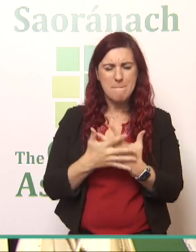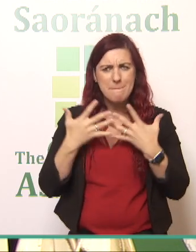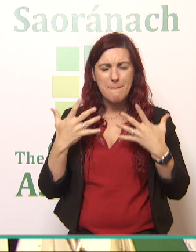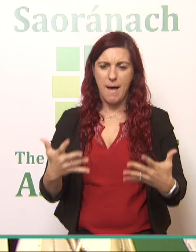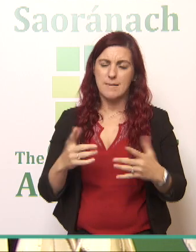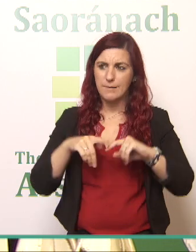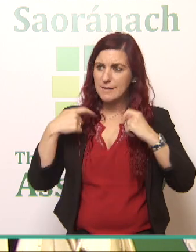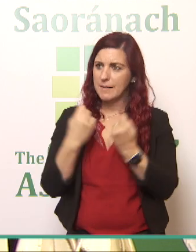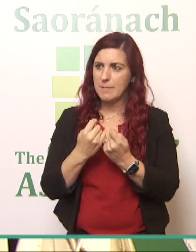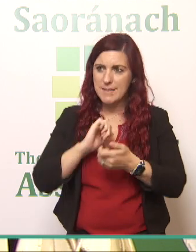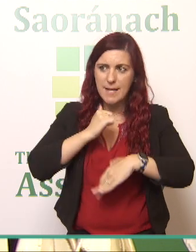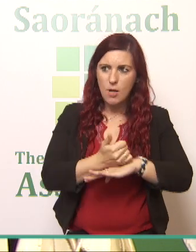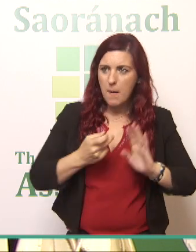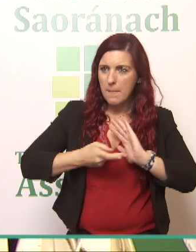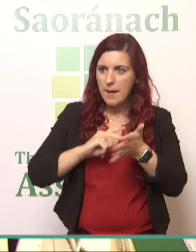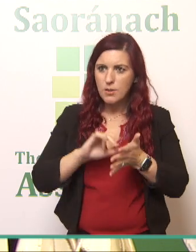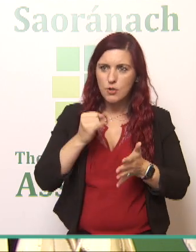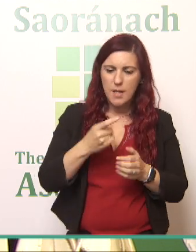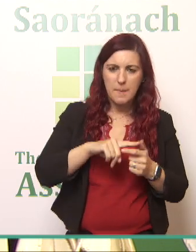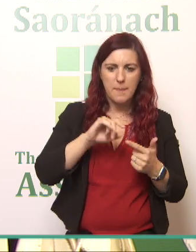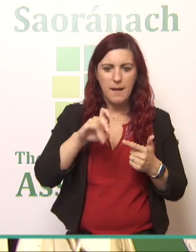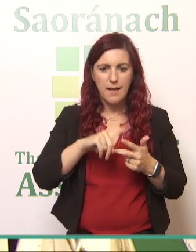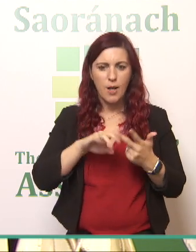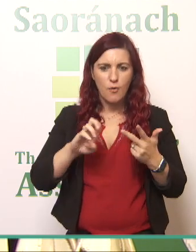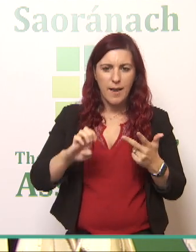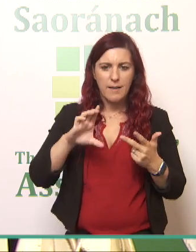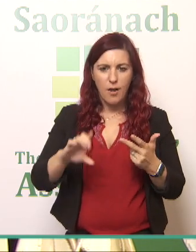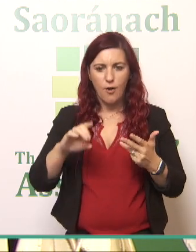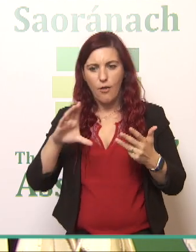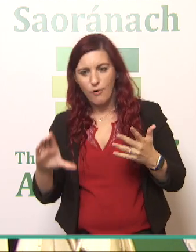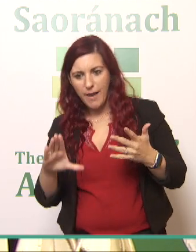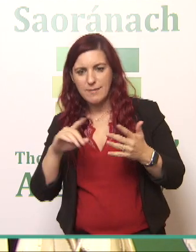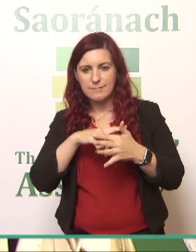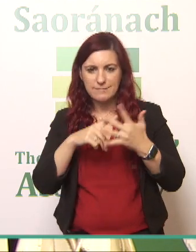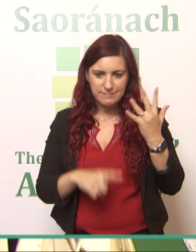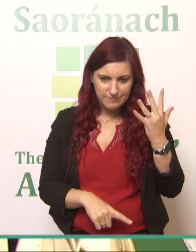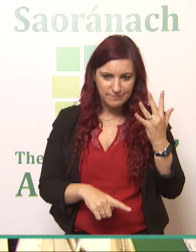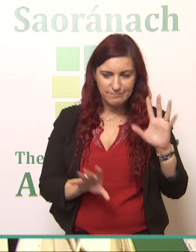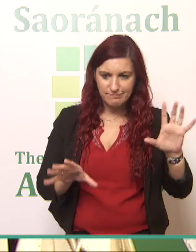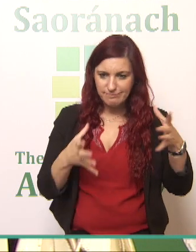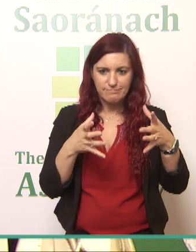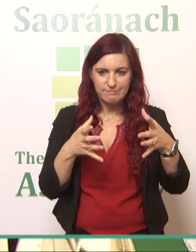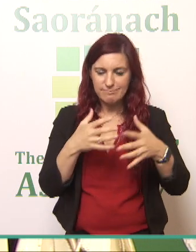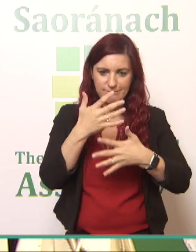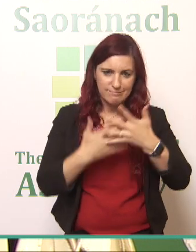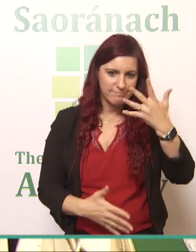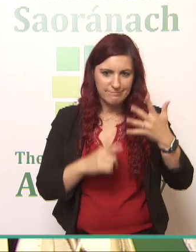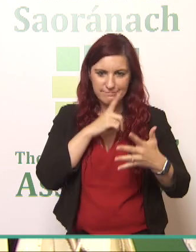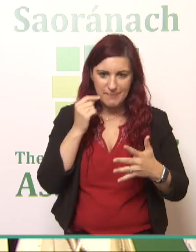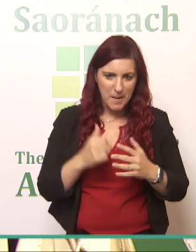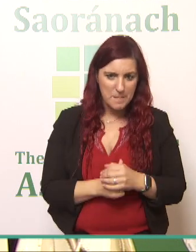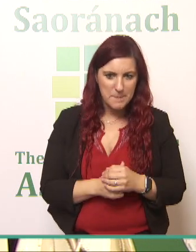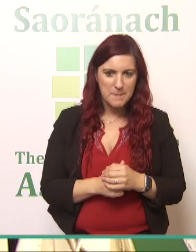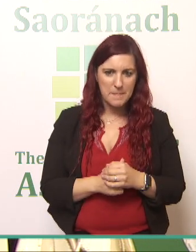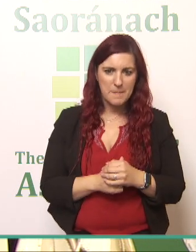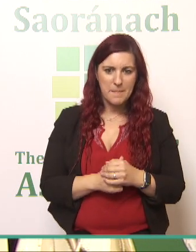the logistics in this. Tim, Cahill, Lorraine, Connor, Caroline, Lorraine, Sexton, Denise, Julianne, Katie, Niall, Roisin